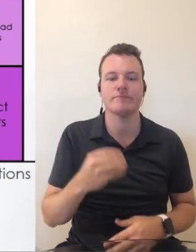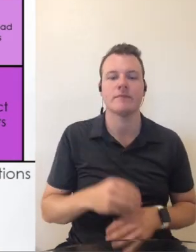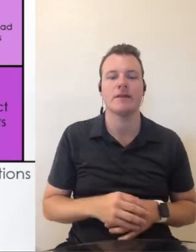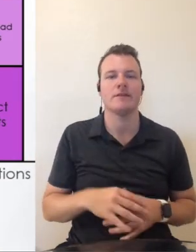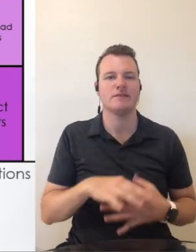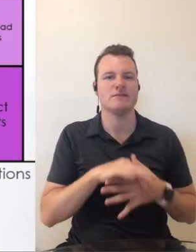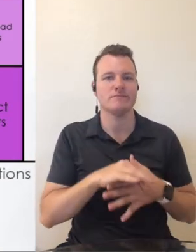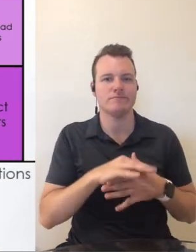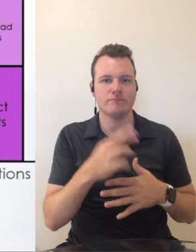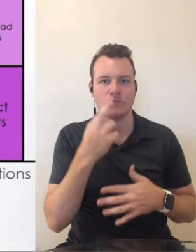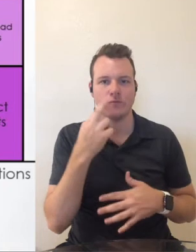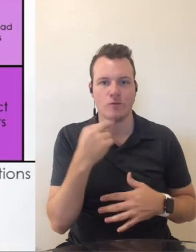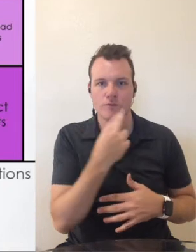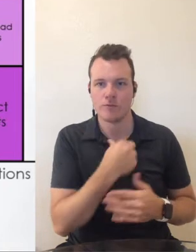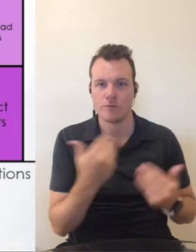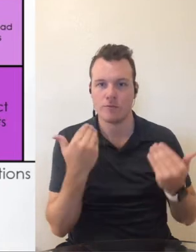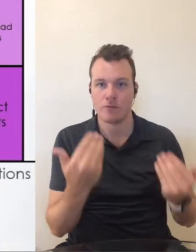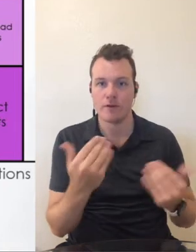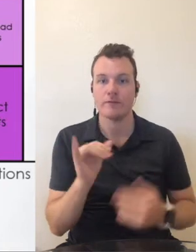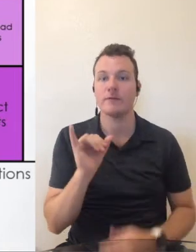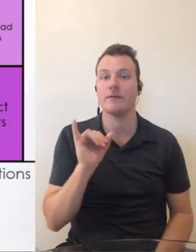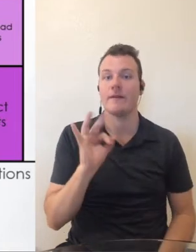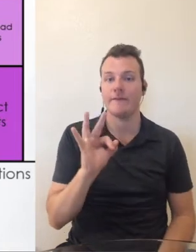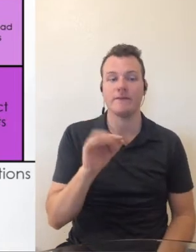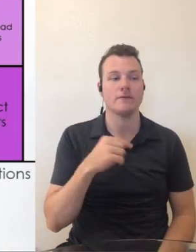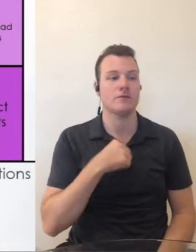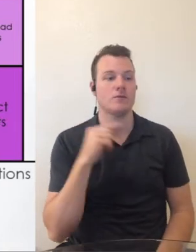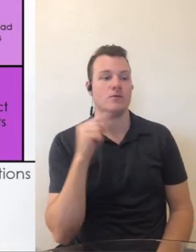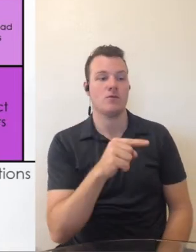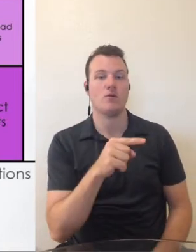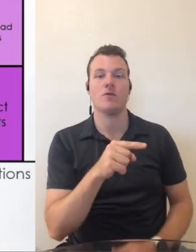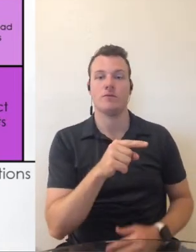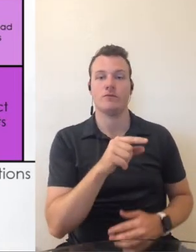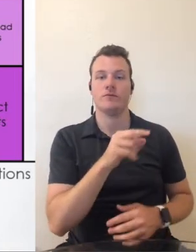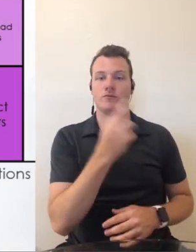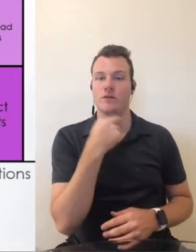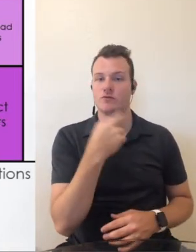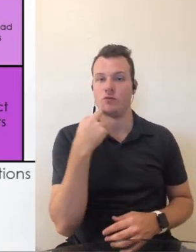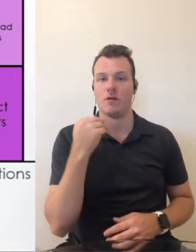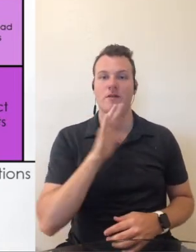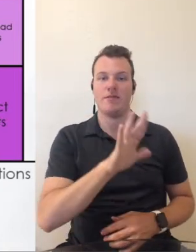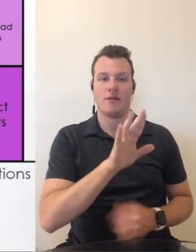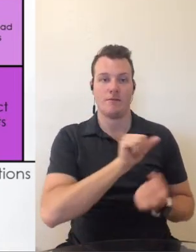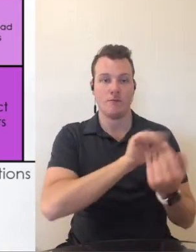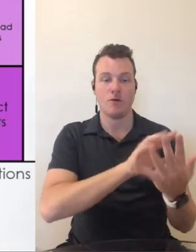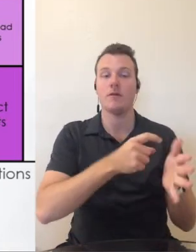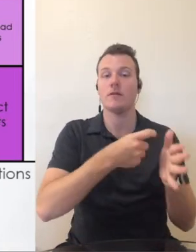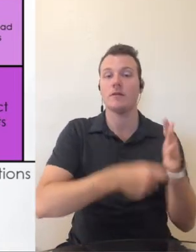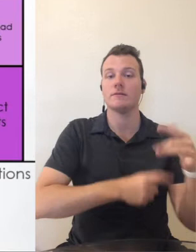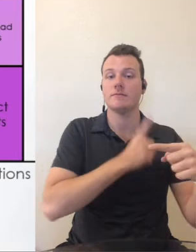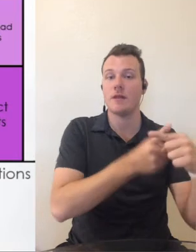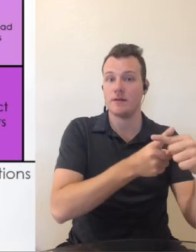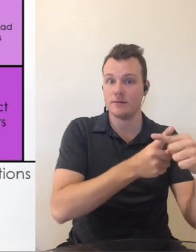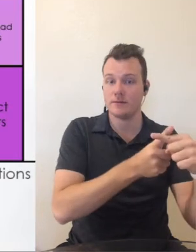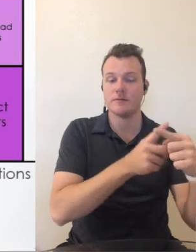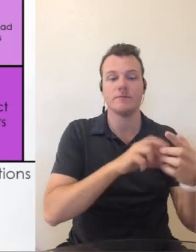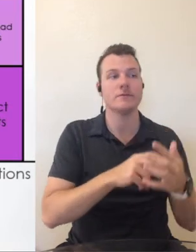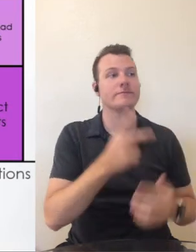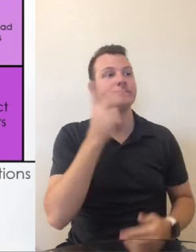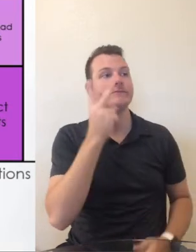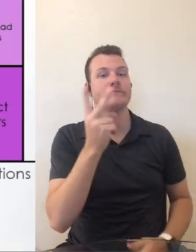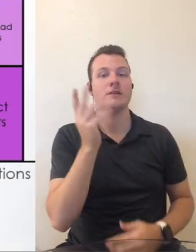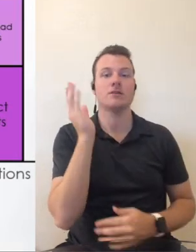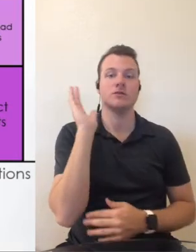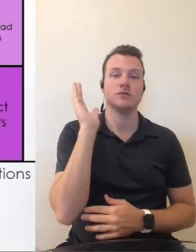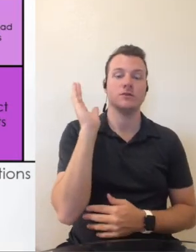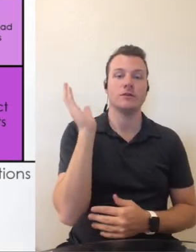go out to a steak place tonight. If we went to a restaurant that was cost plus, We may walk in, we may see the server